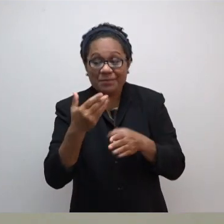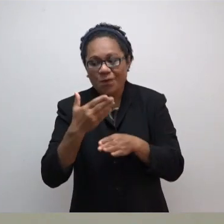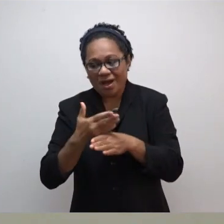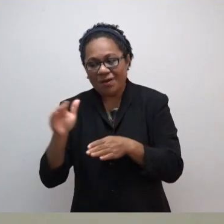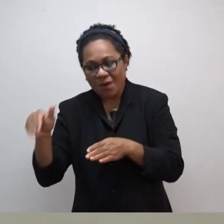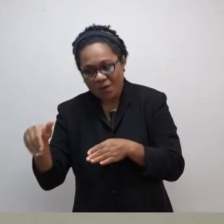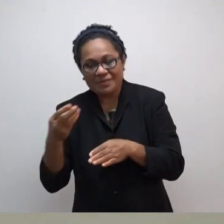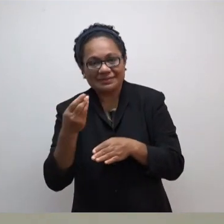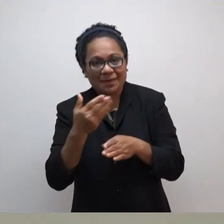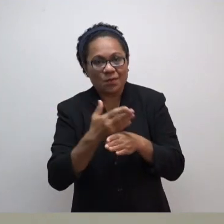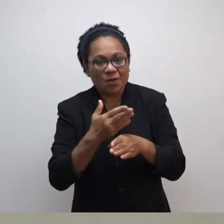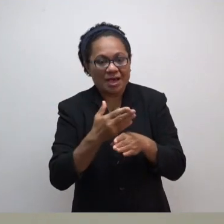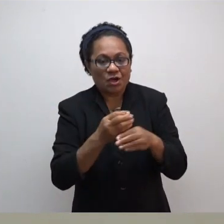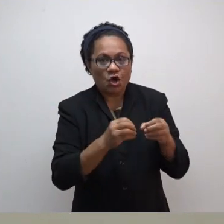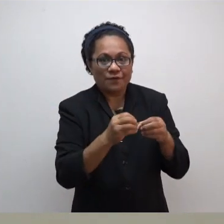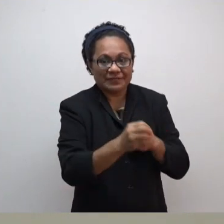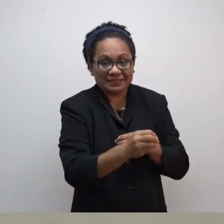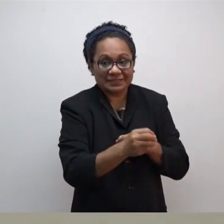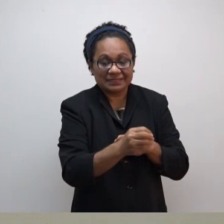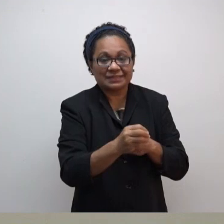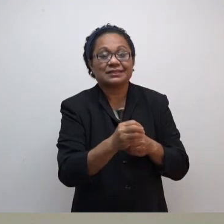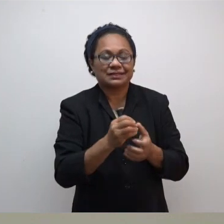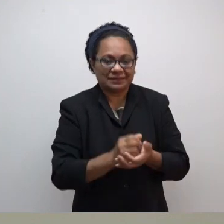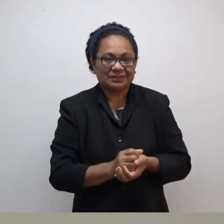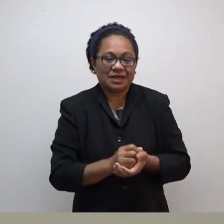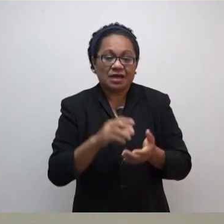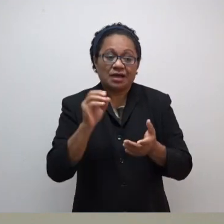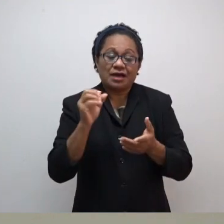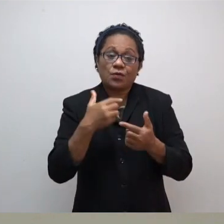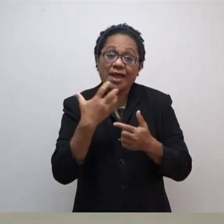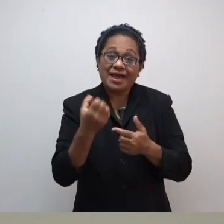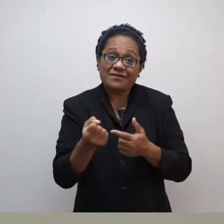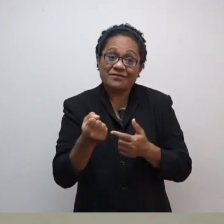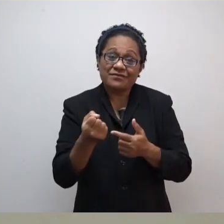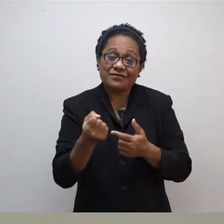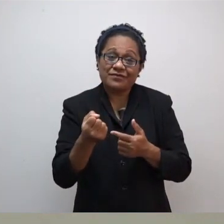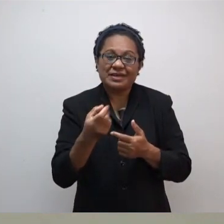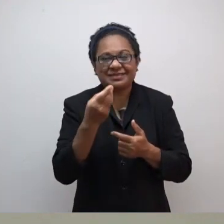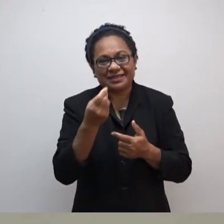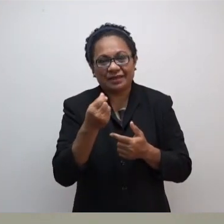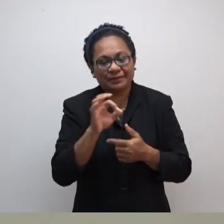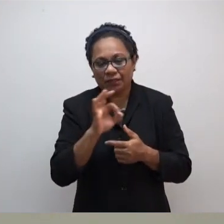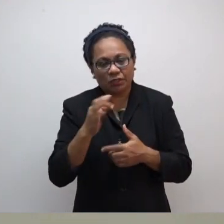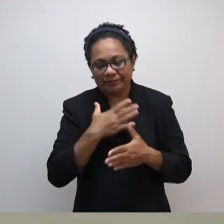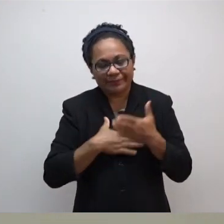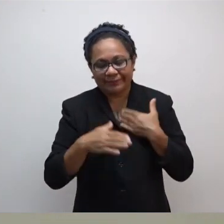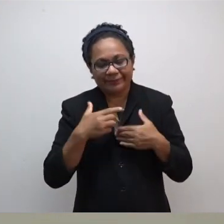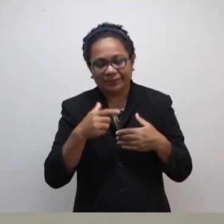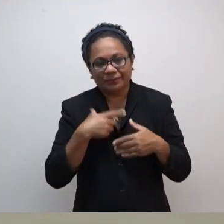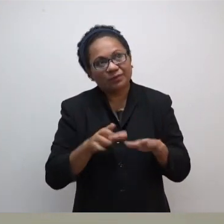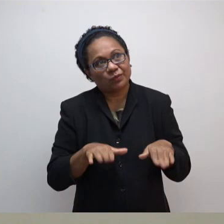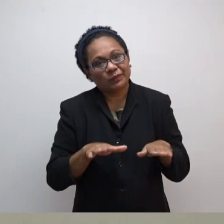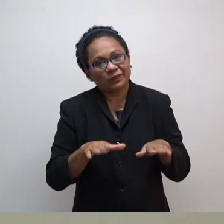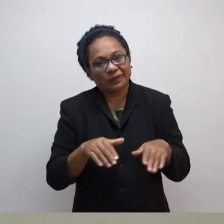the offices. A lot of them, in fact, we have a group of people who tend to get very impatient with their 360